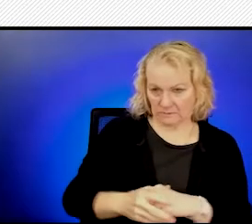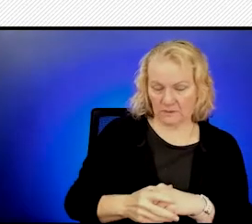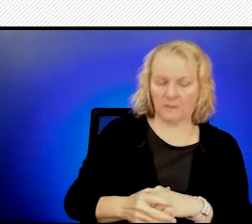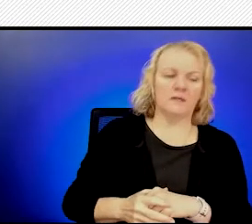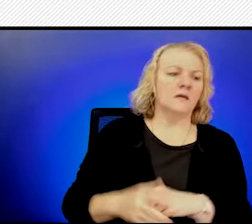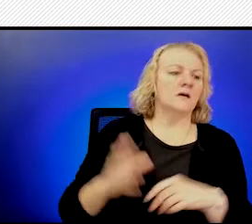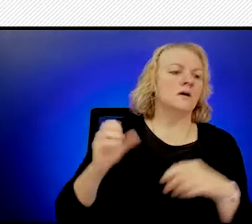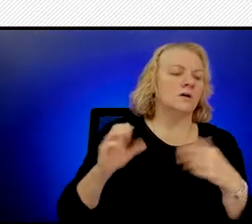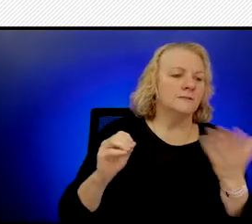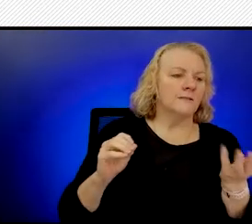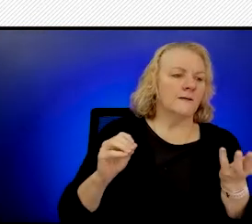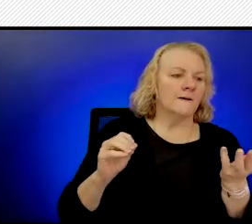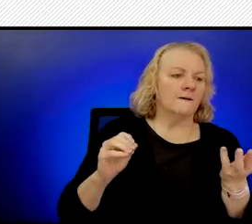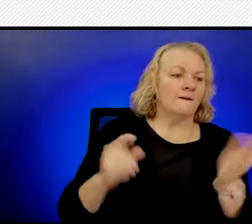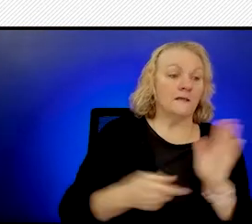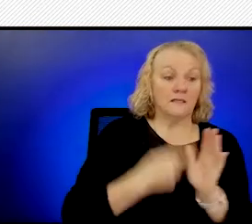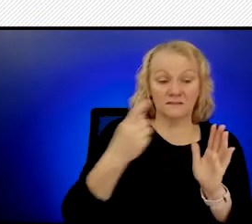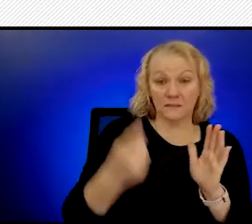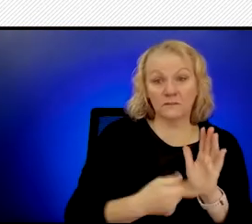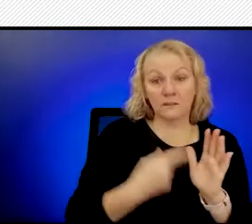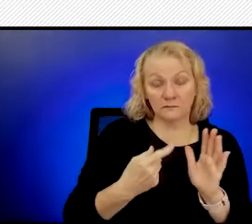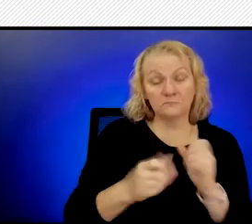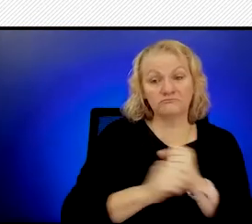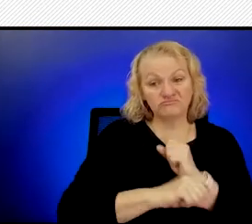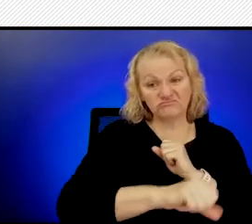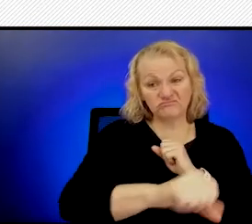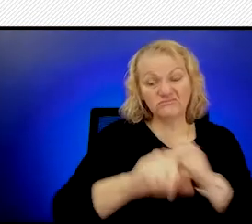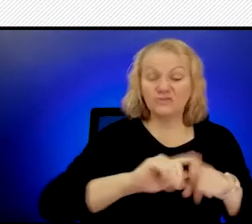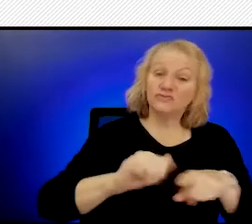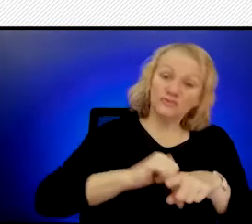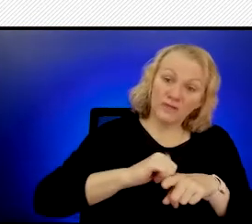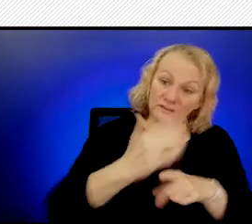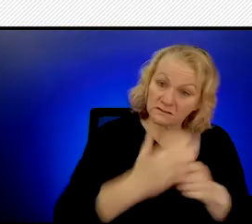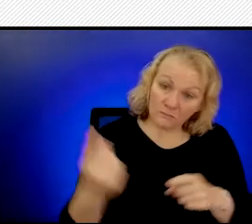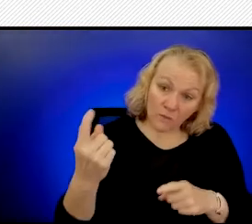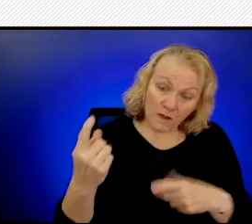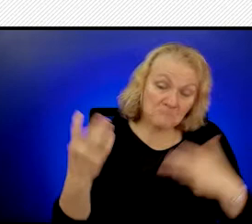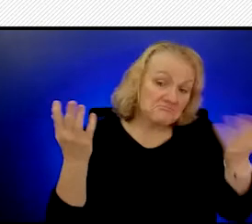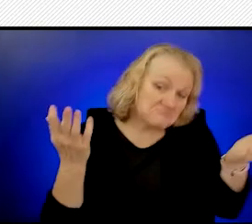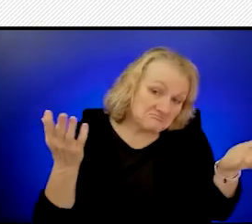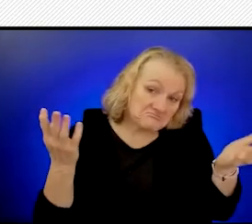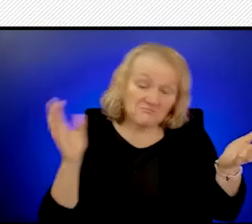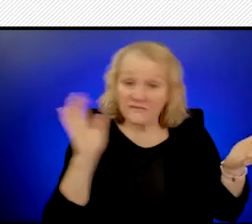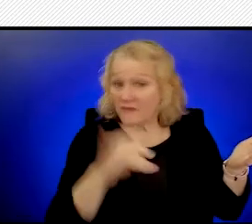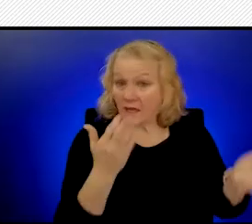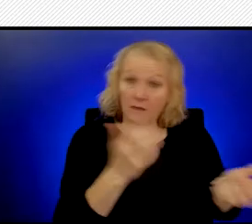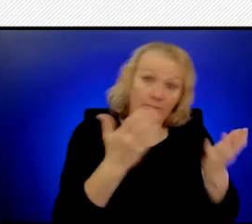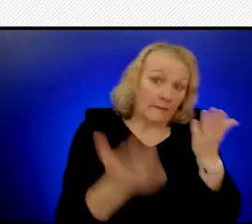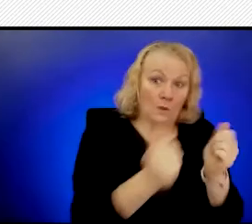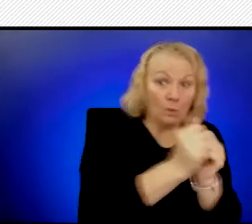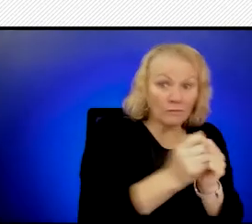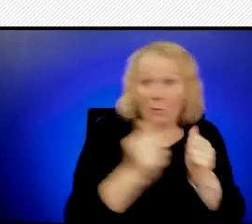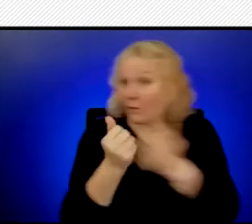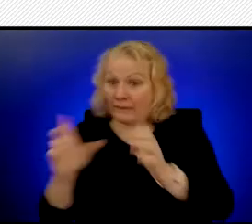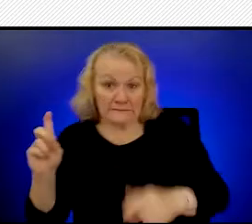So sometimes it does take longer to train somebody. That could be with or without a disability.